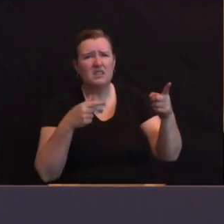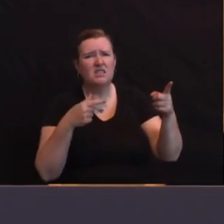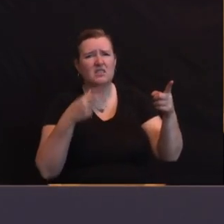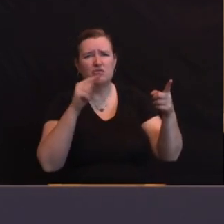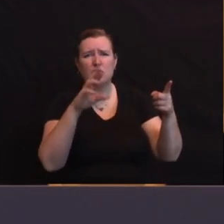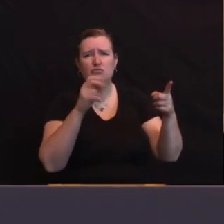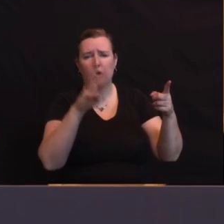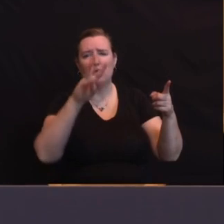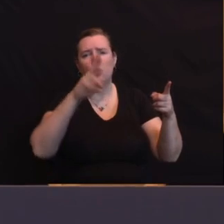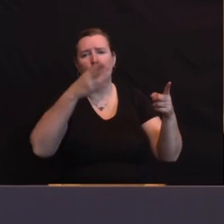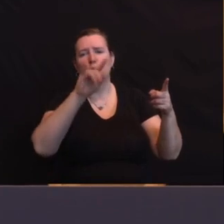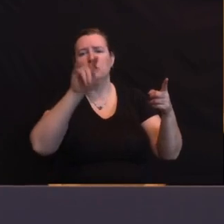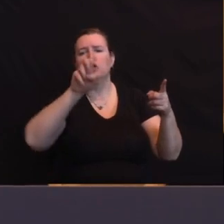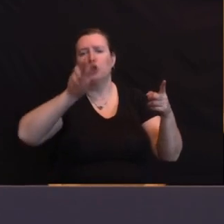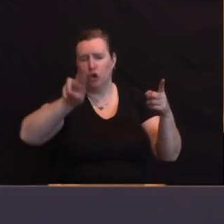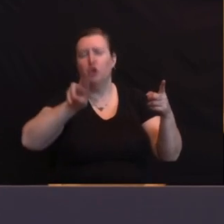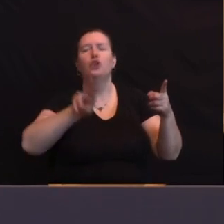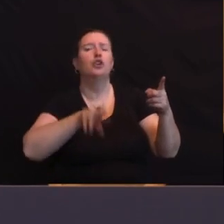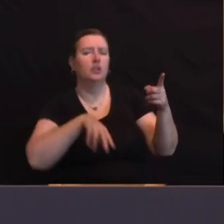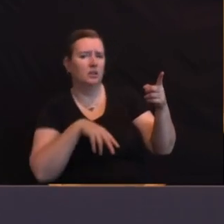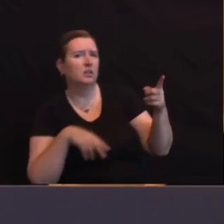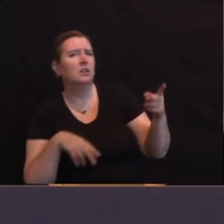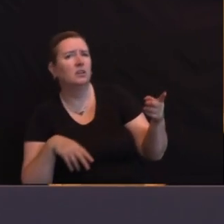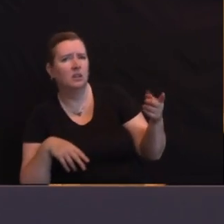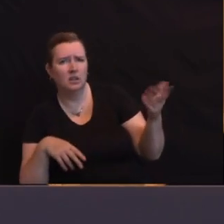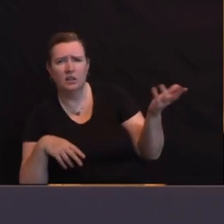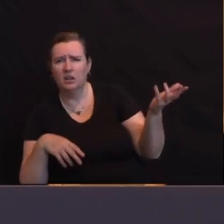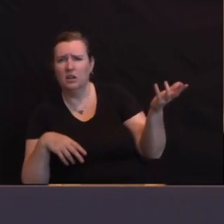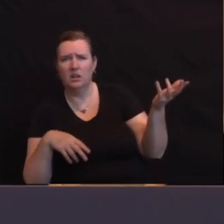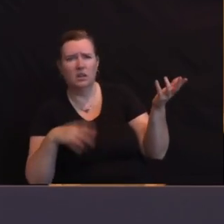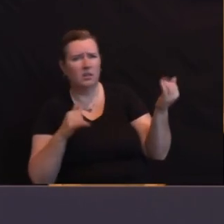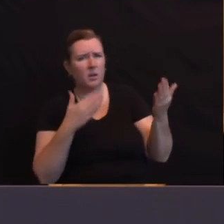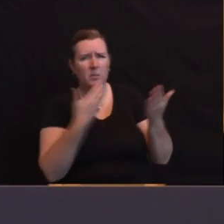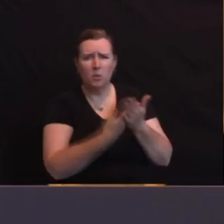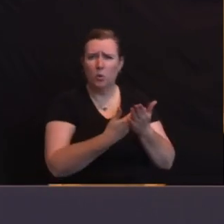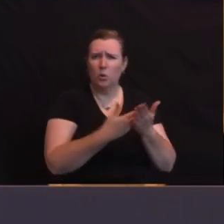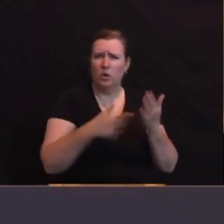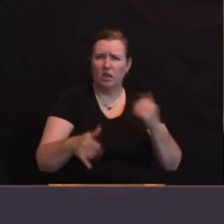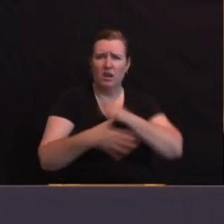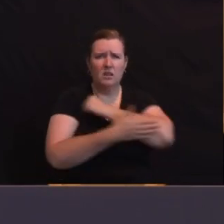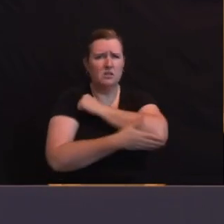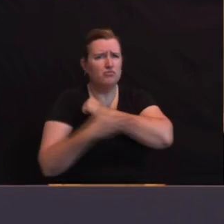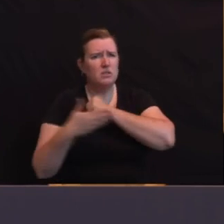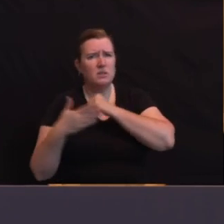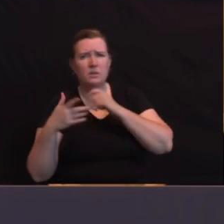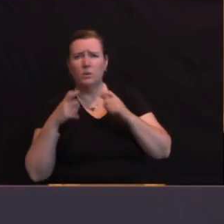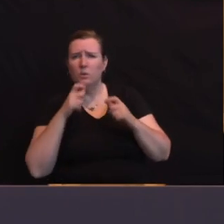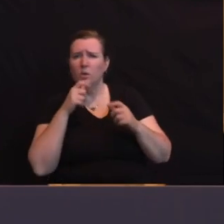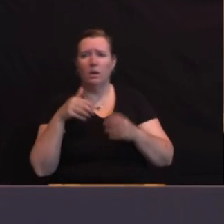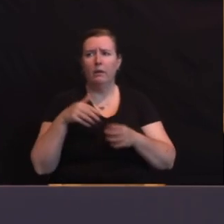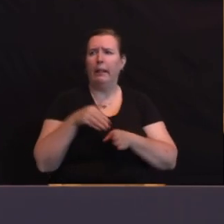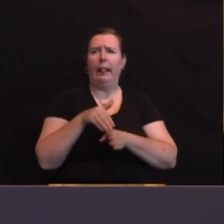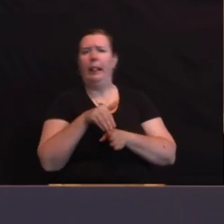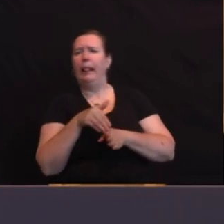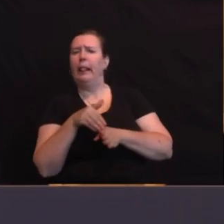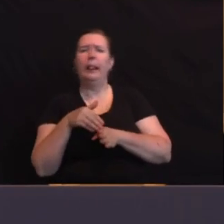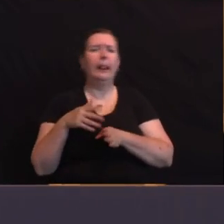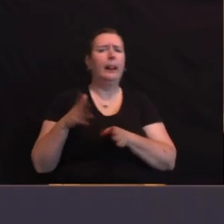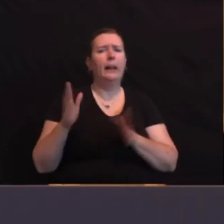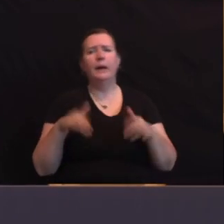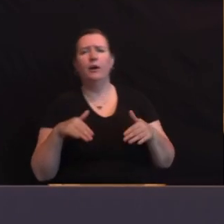unacceptable. And again, it's a symptom of the moment we're in, which people who are at the fringe are given a permission slip to do